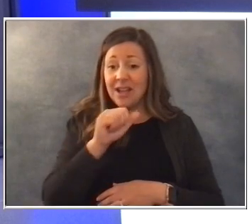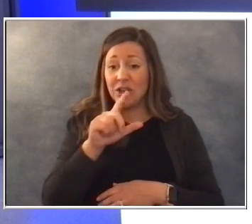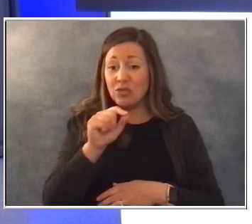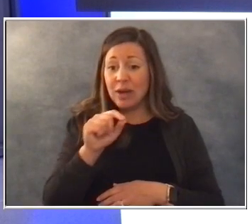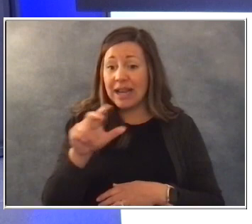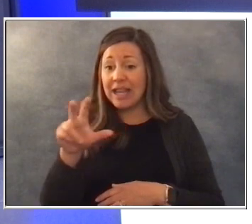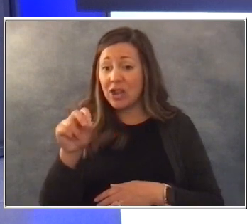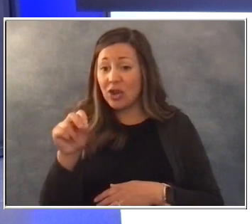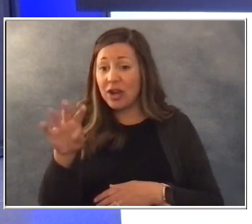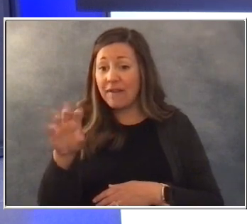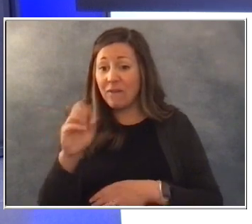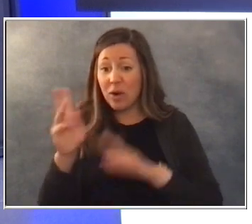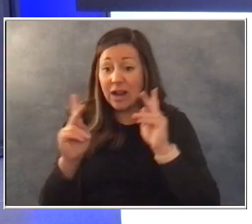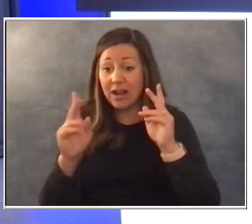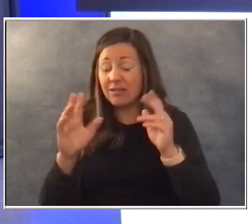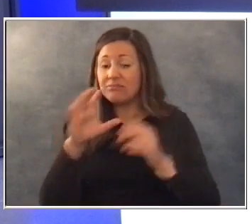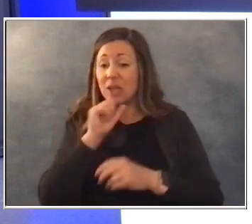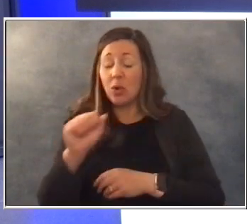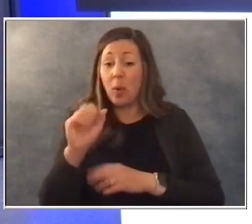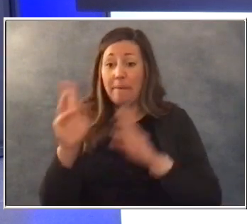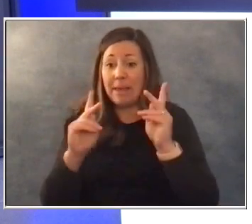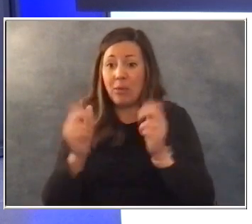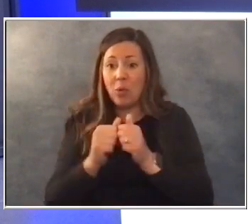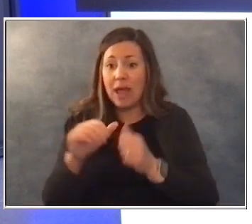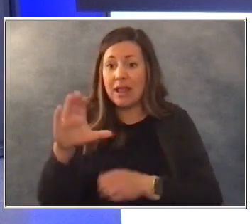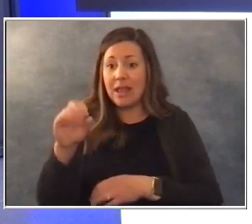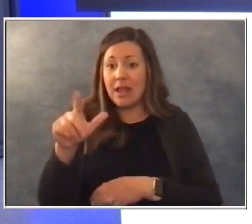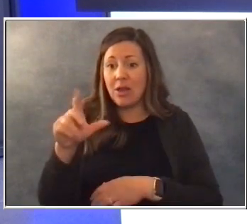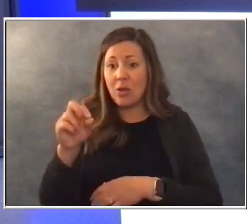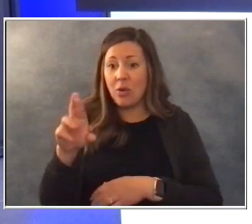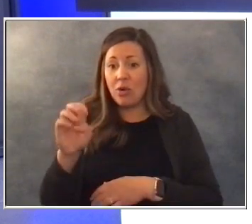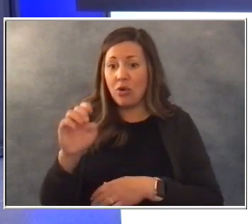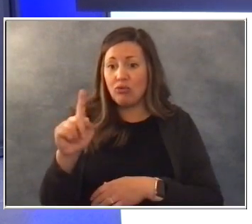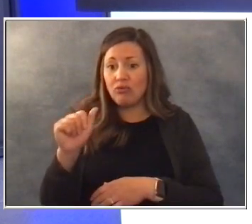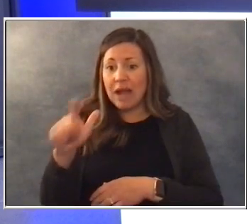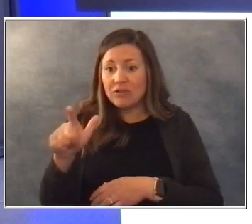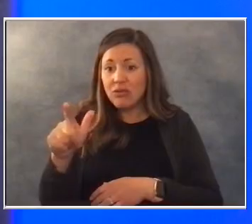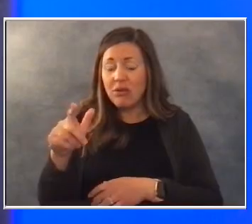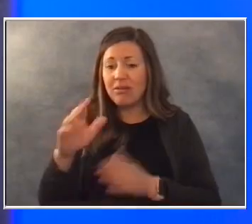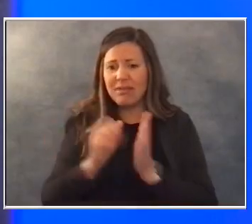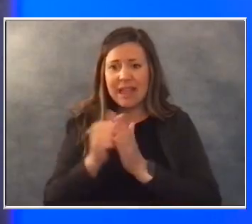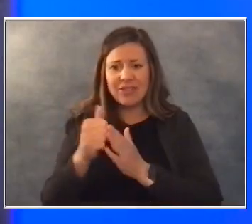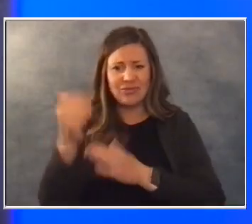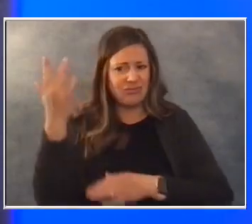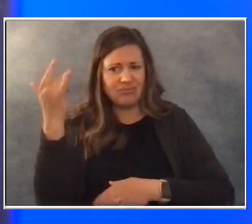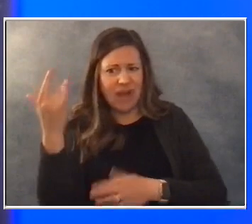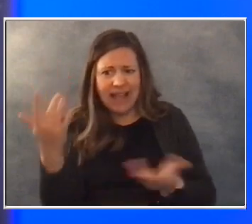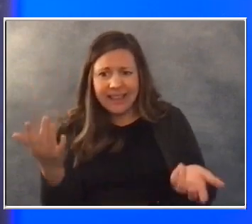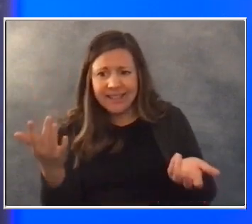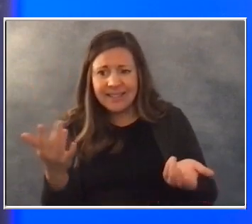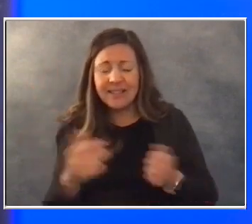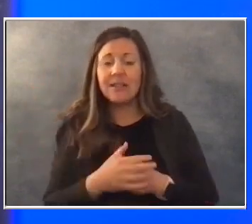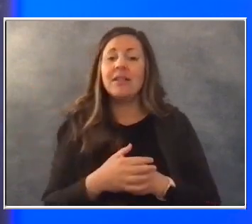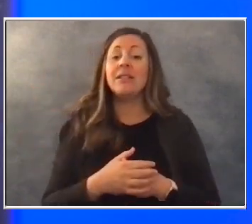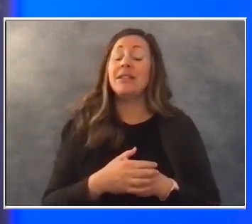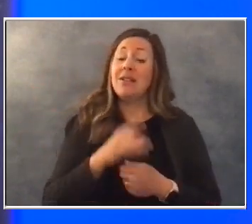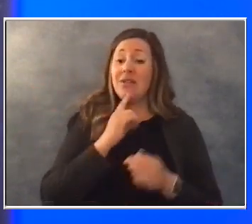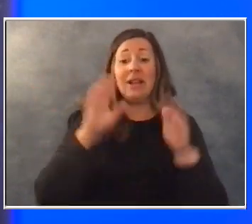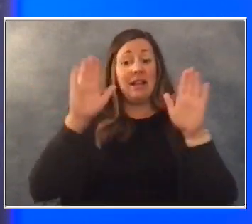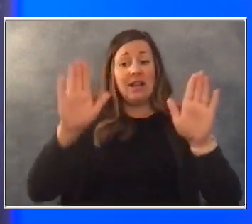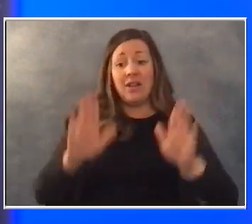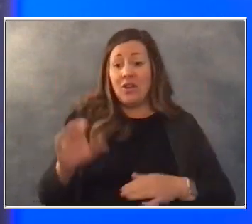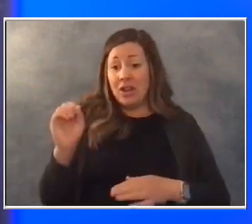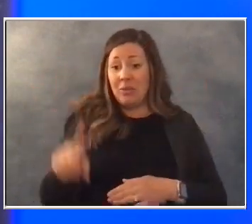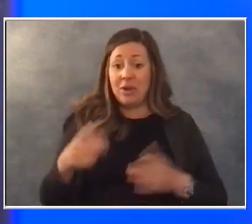with colorectal cancer and disease. Do we know why? What are your theories? Yeah, I mean, that's a great question. I think we're still trying to figure